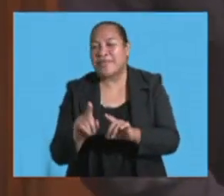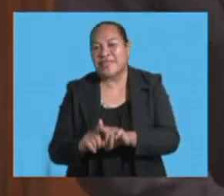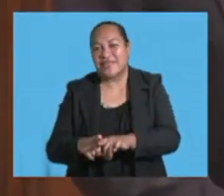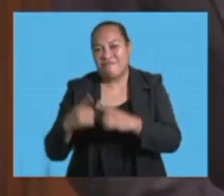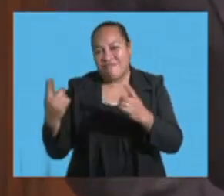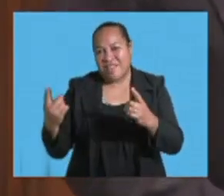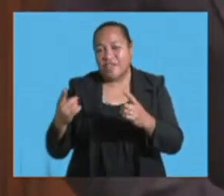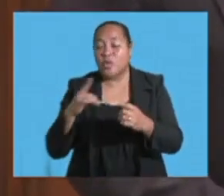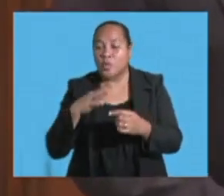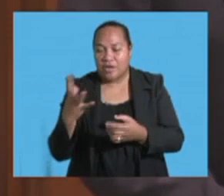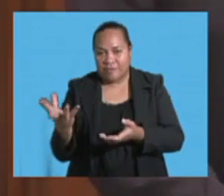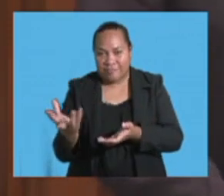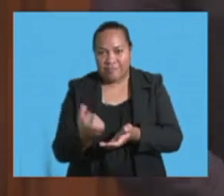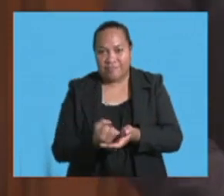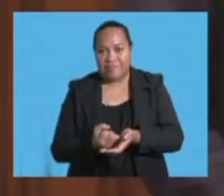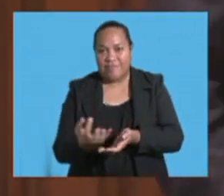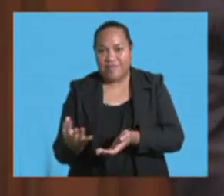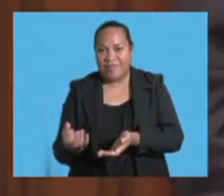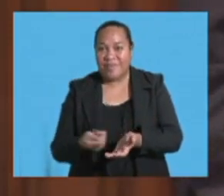would bring in revenue.